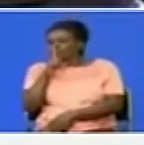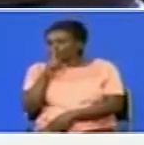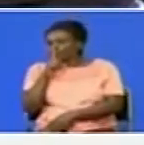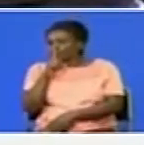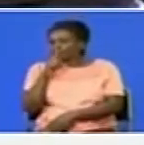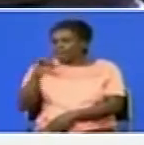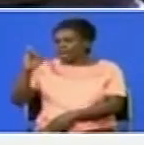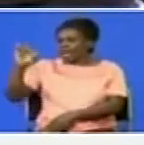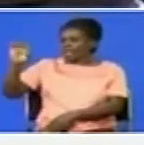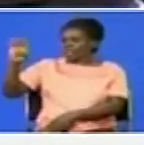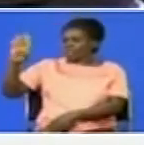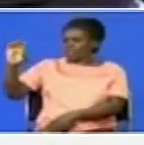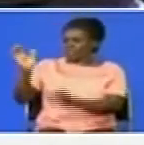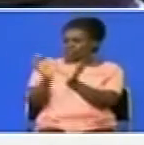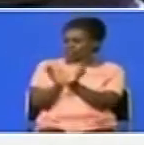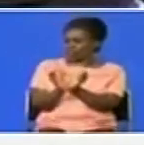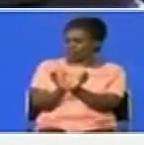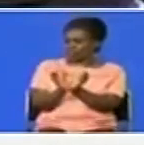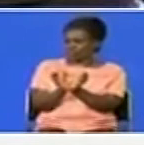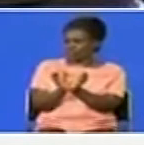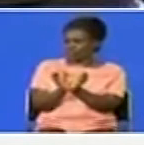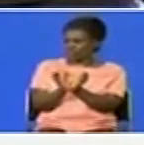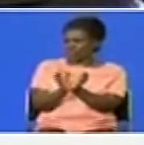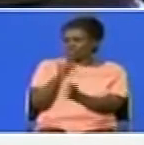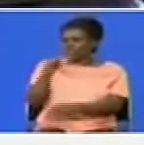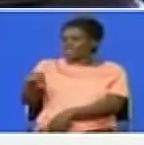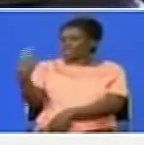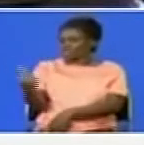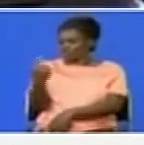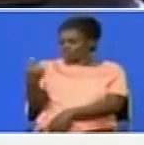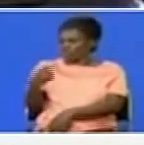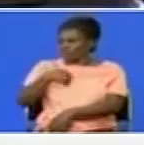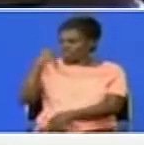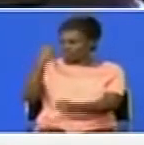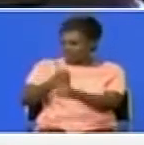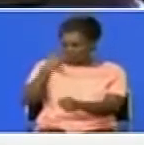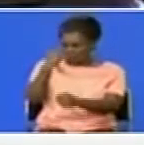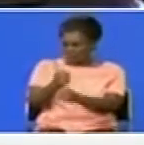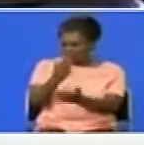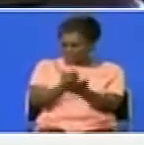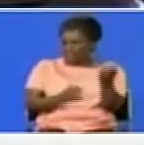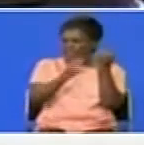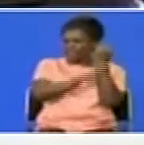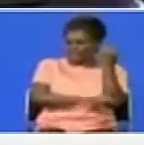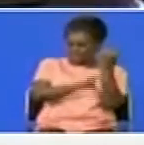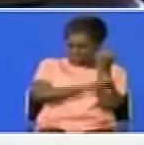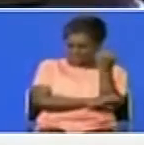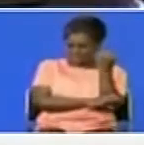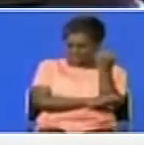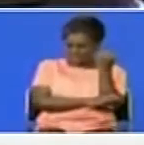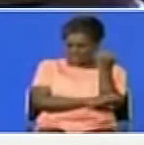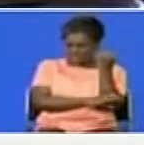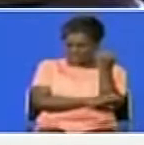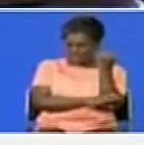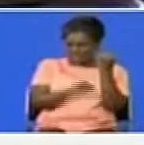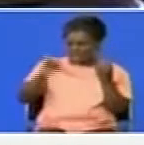IEBC officials who were briefly detained. Not just that. I've been working in that part of the country, and it was not only